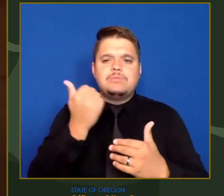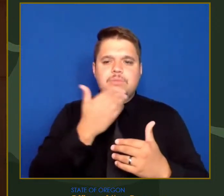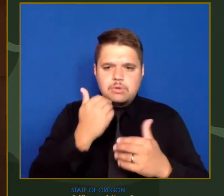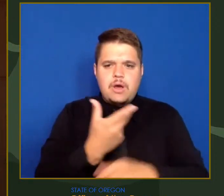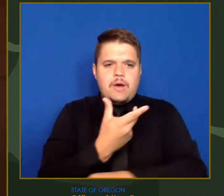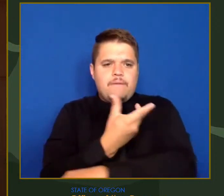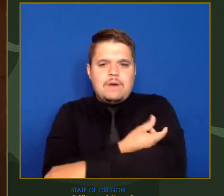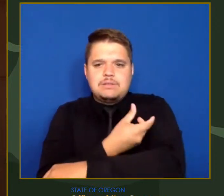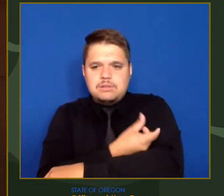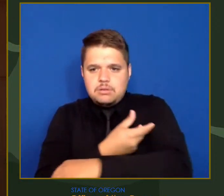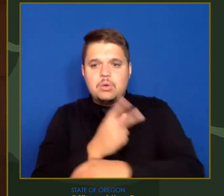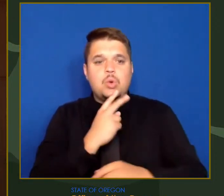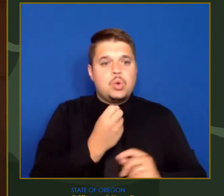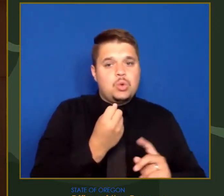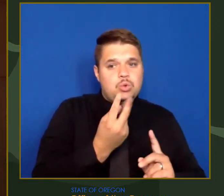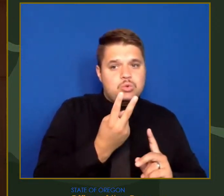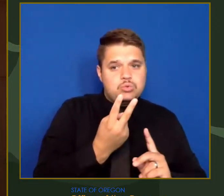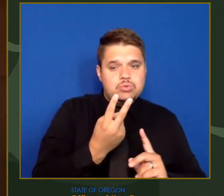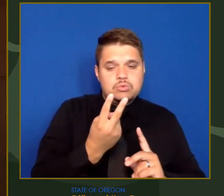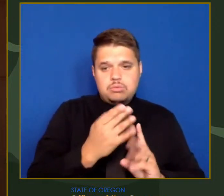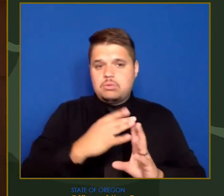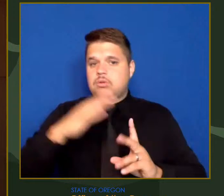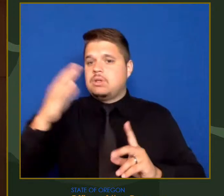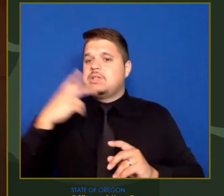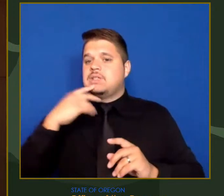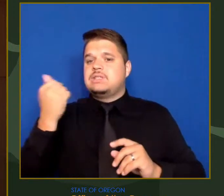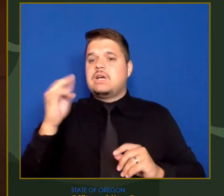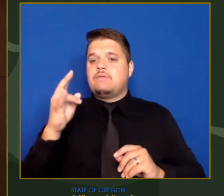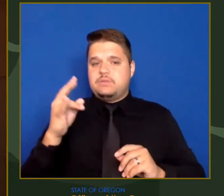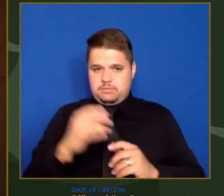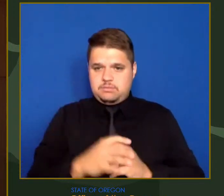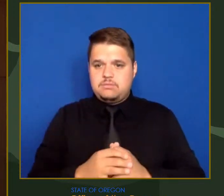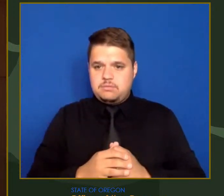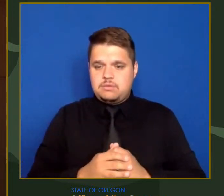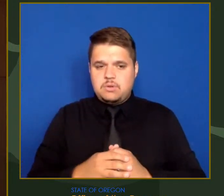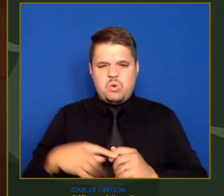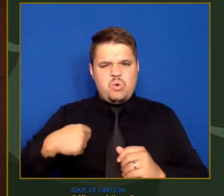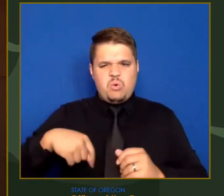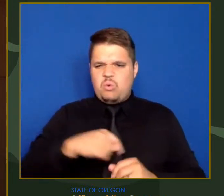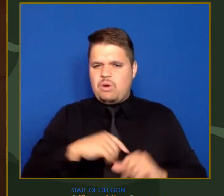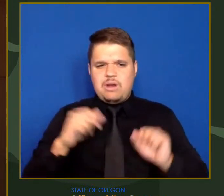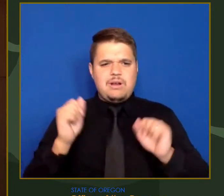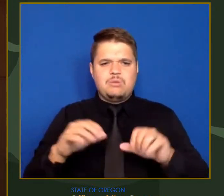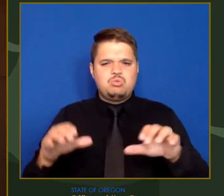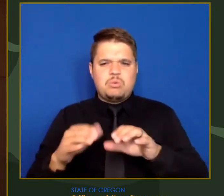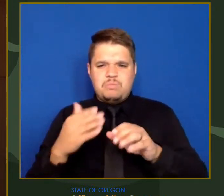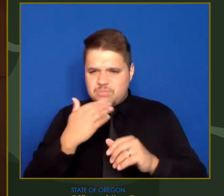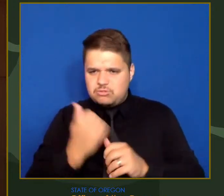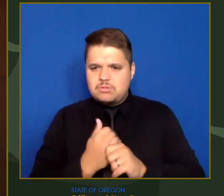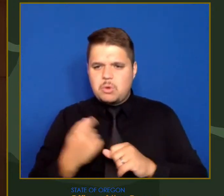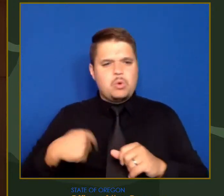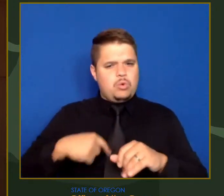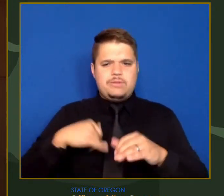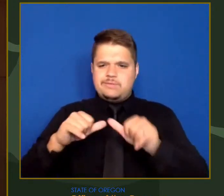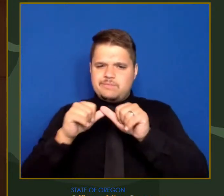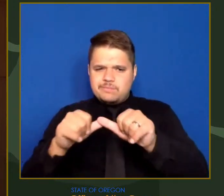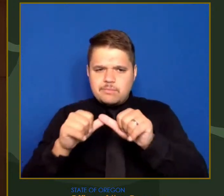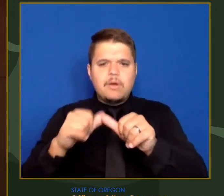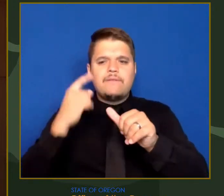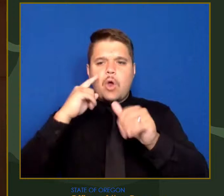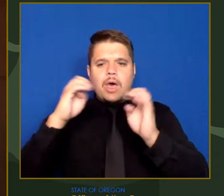and 17, which is really, really remarkable. We're going to continue with these educational and informational